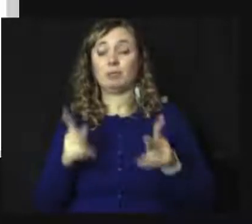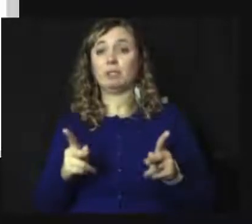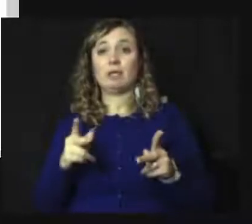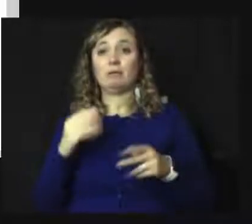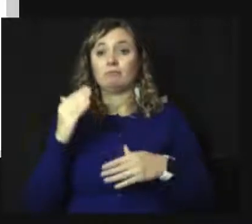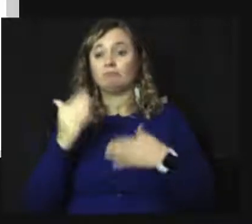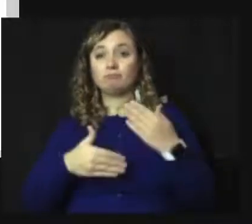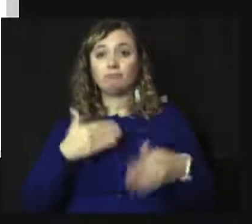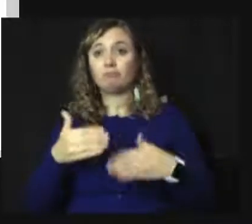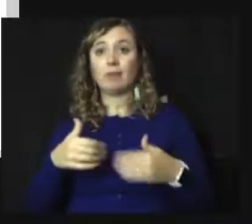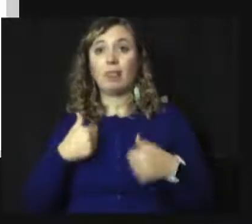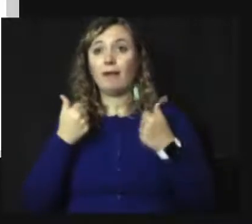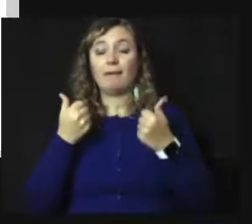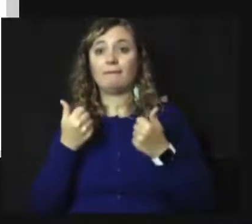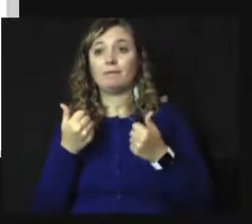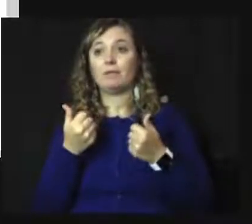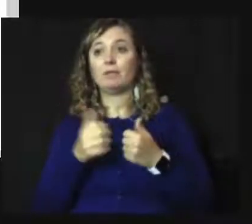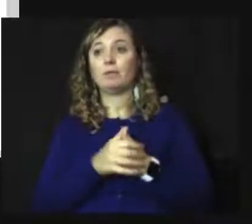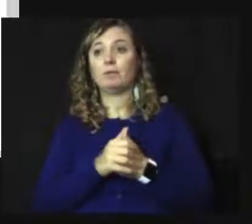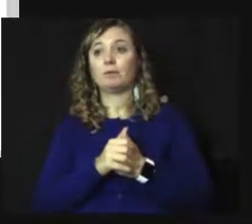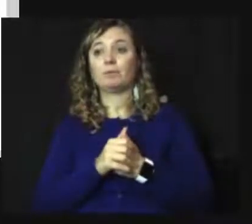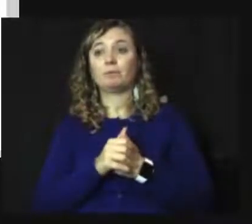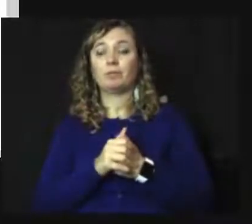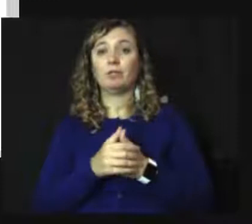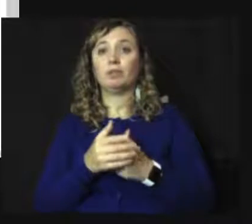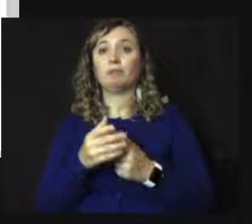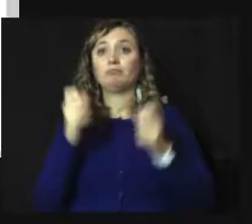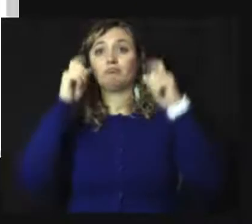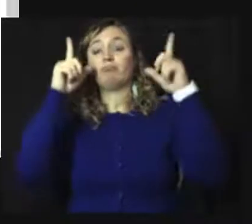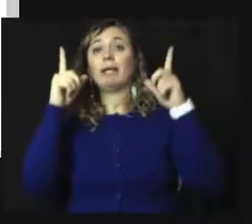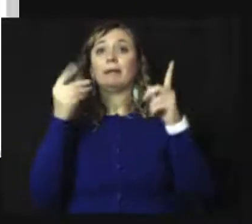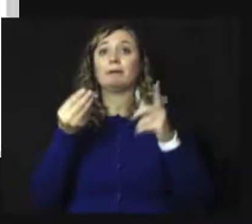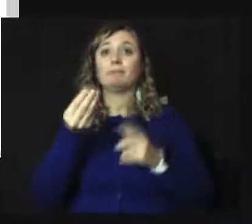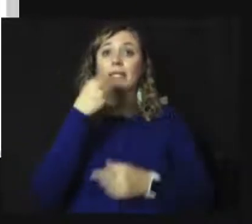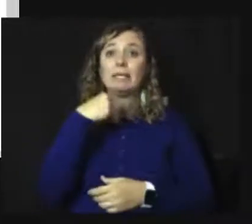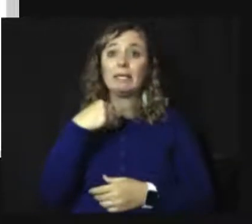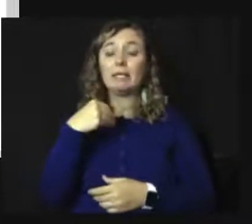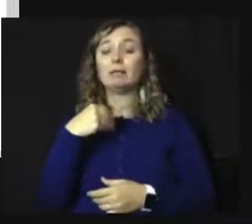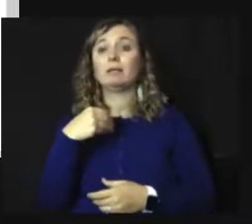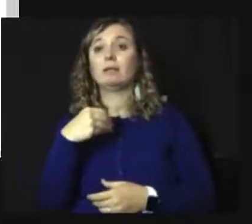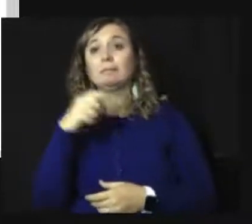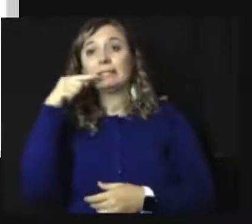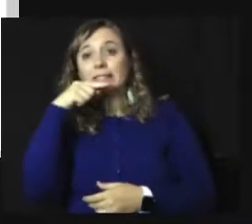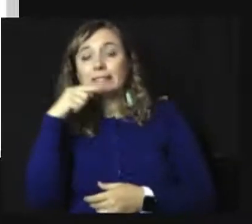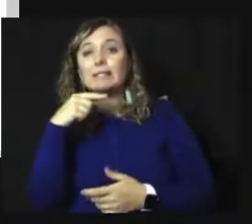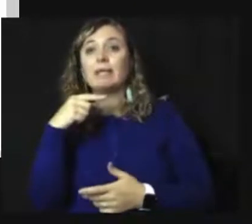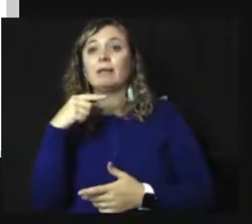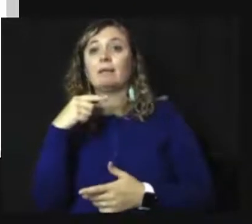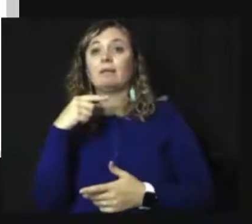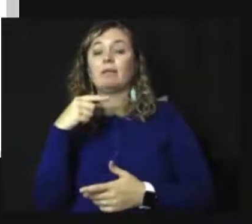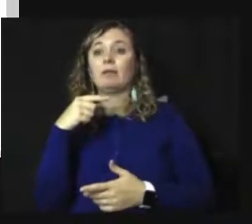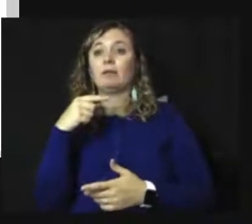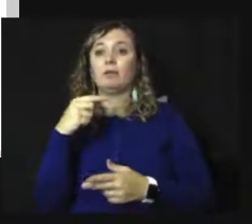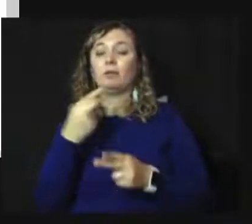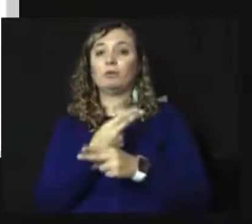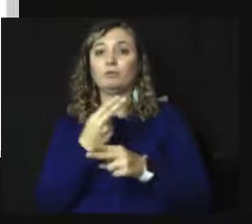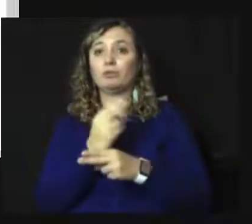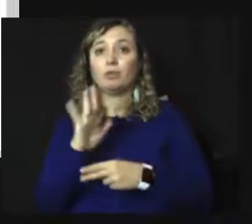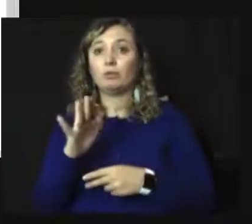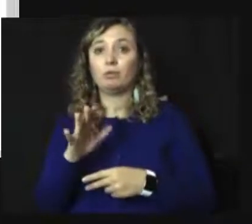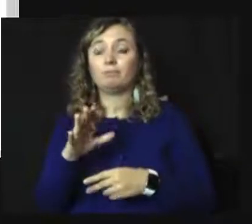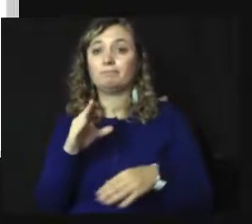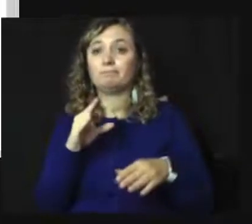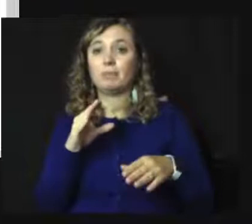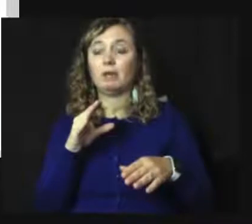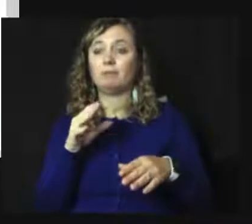you put your braces on for mobility and you go about your way. It's just part of the montage, if that makes sense. Want to normalize that a bit more.